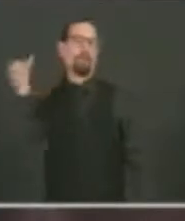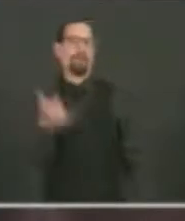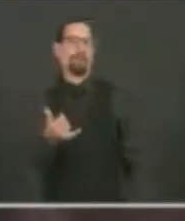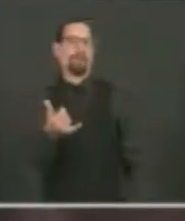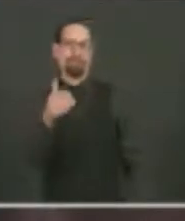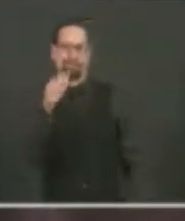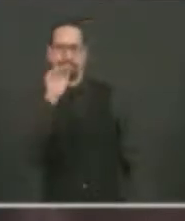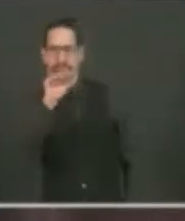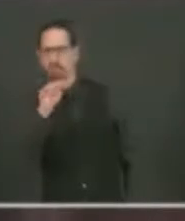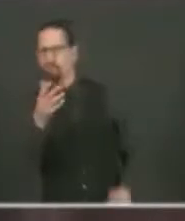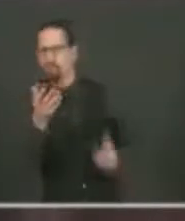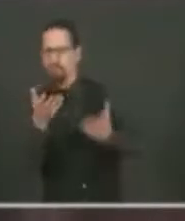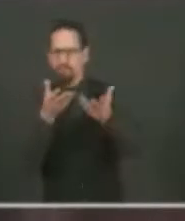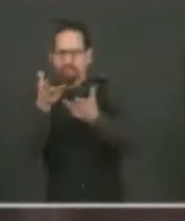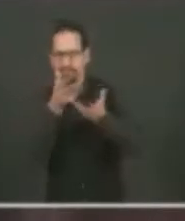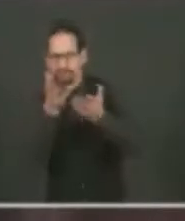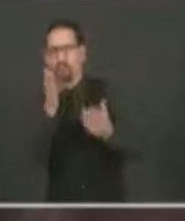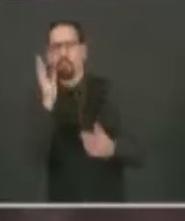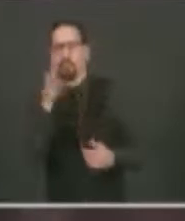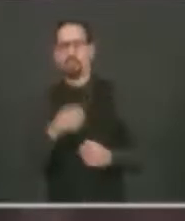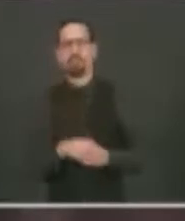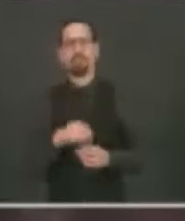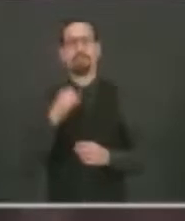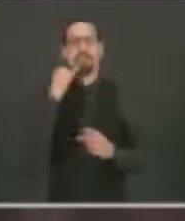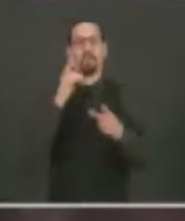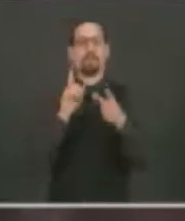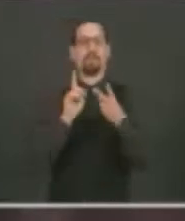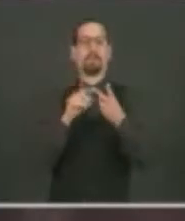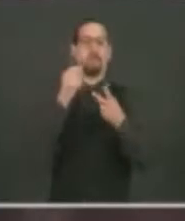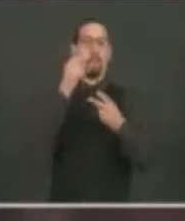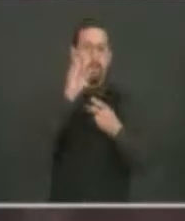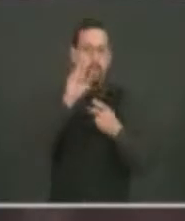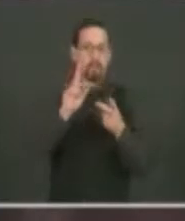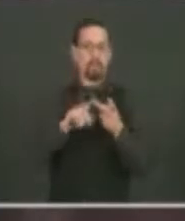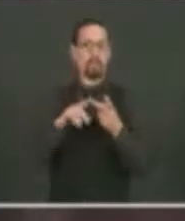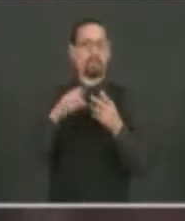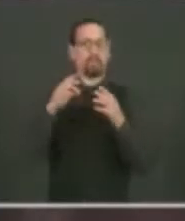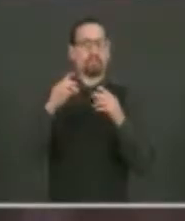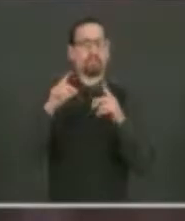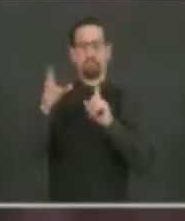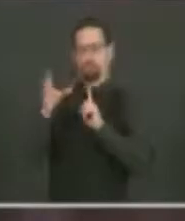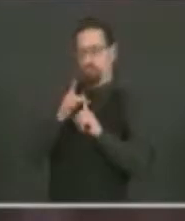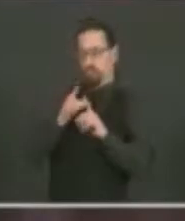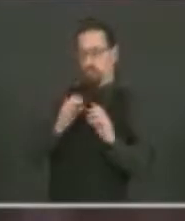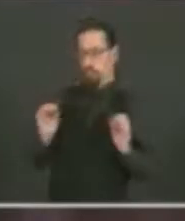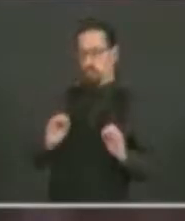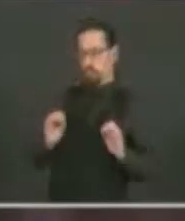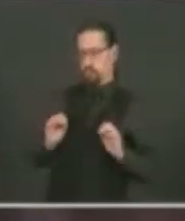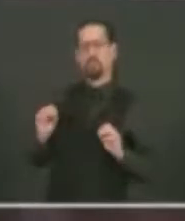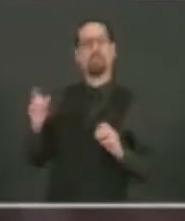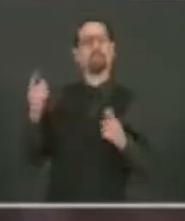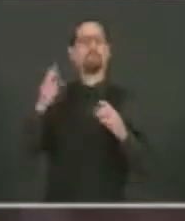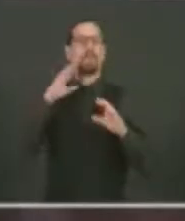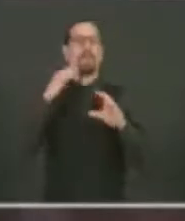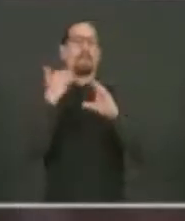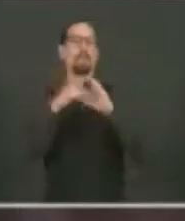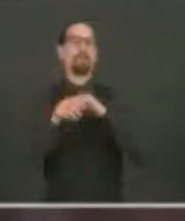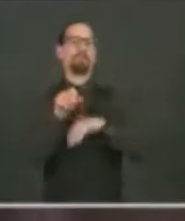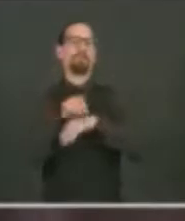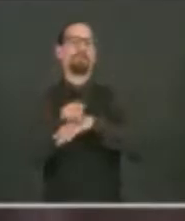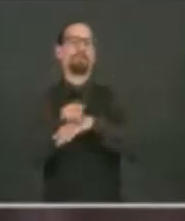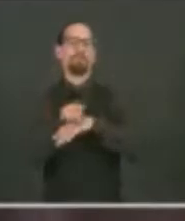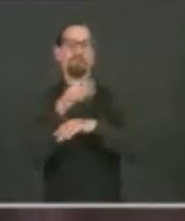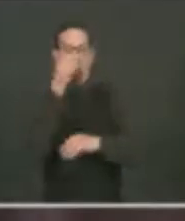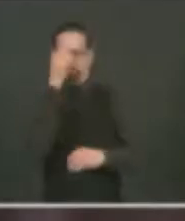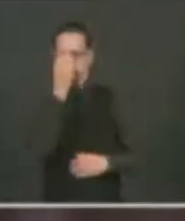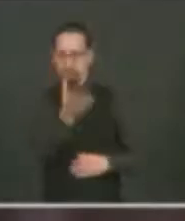email with your results. Email addresses have to get entered into the system, email